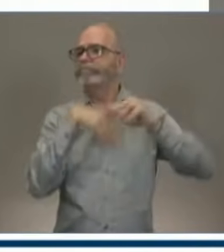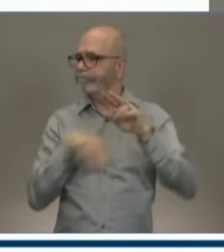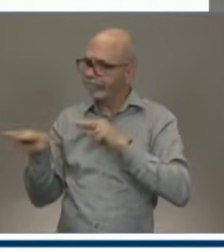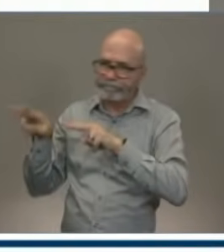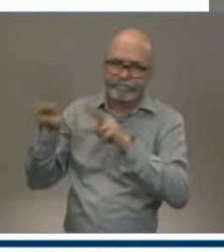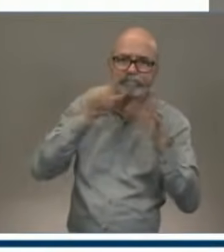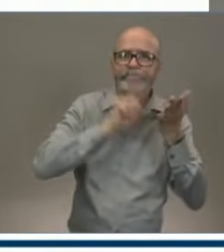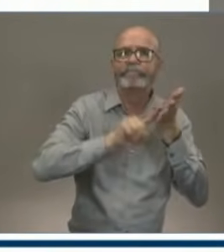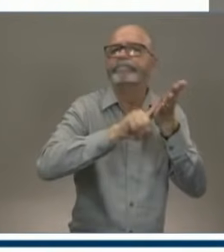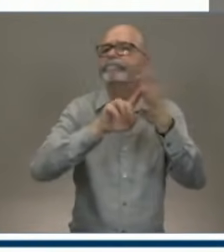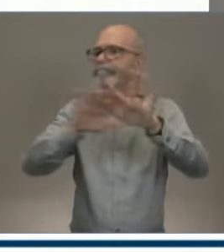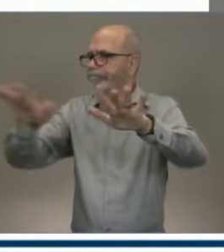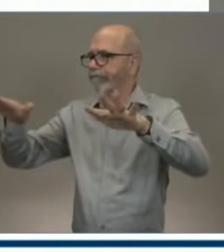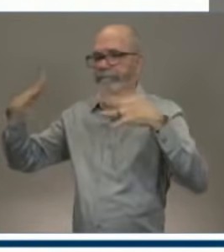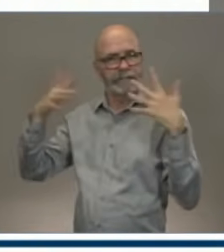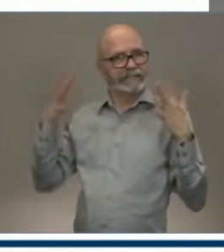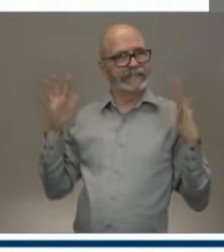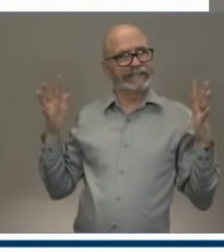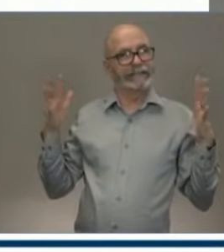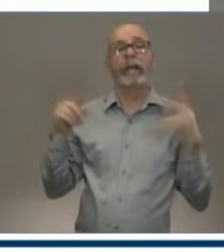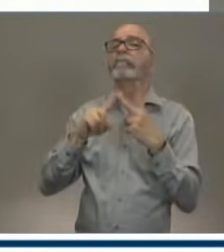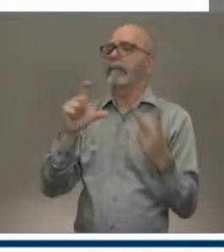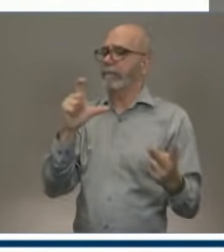by local police.